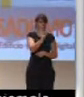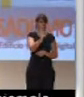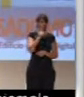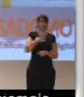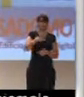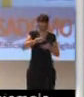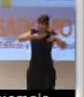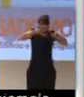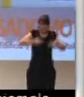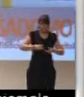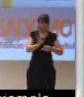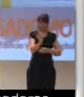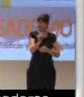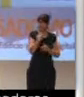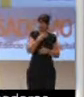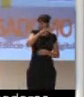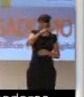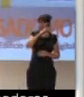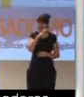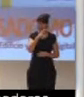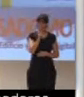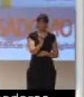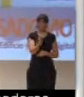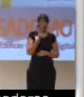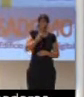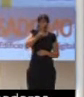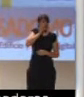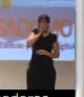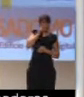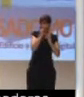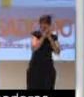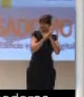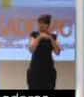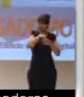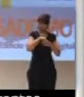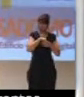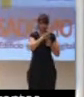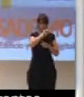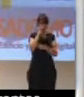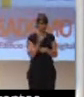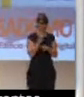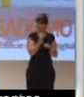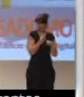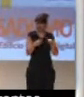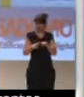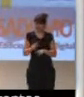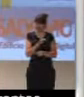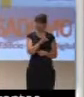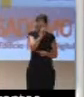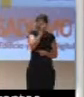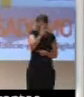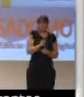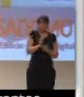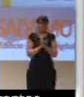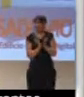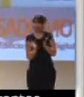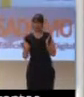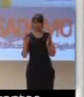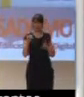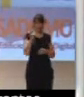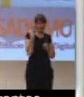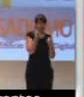we have our tablets, we have different types of smartphones, and also we